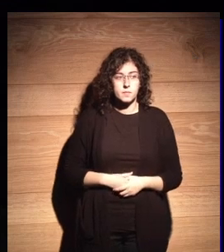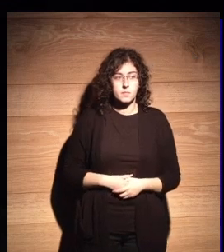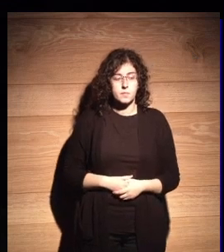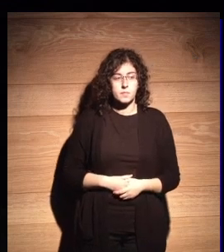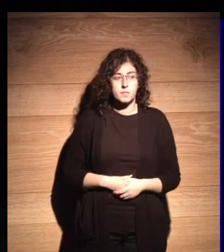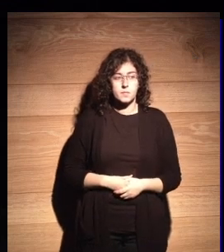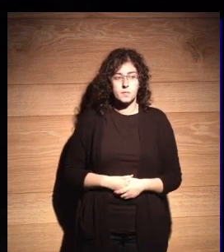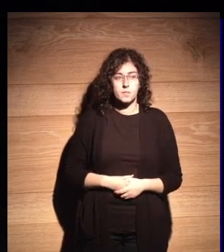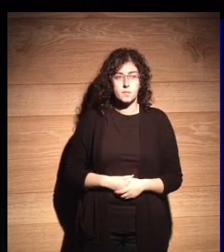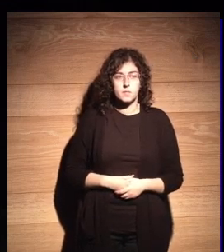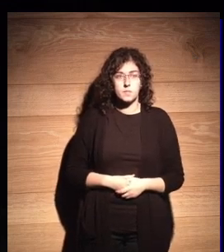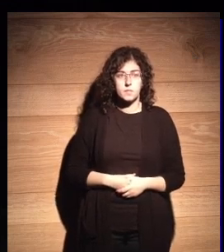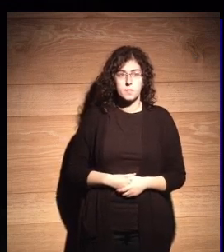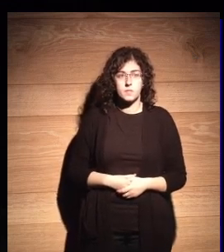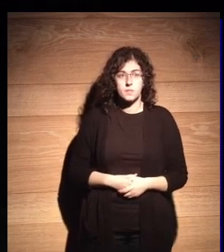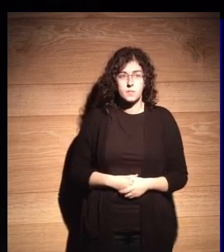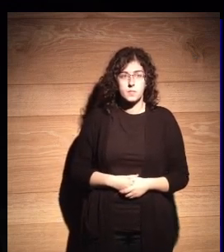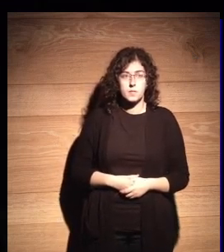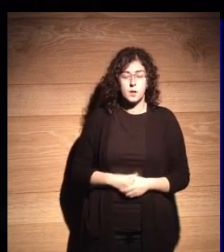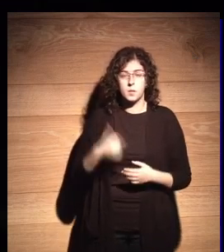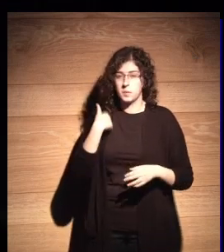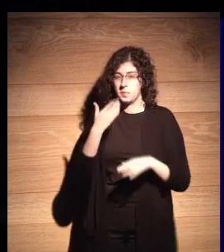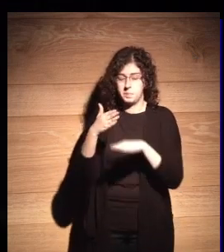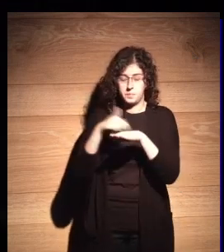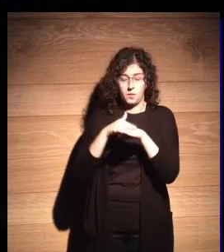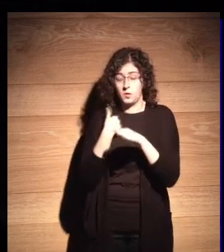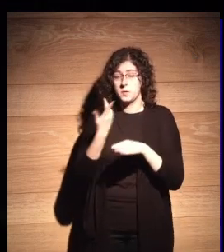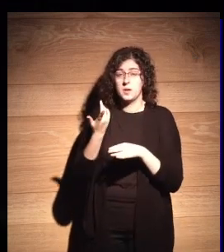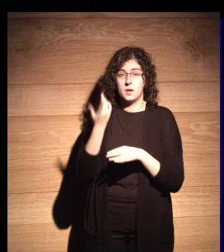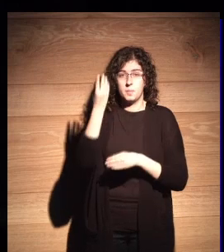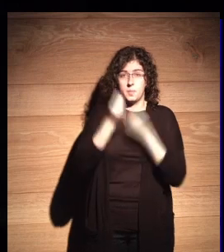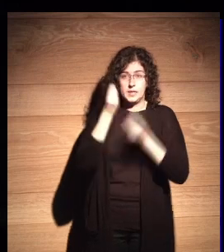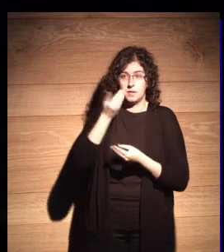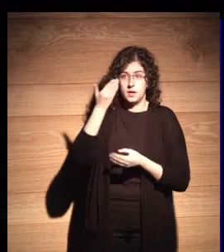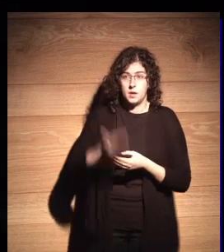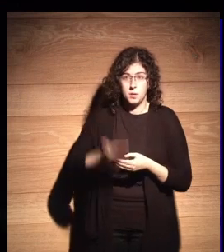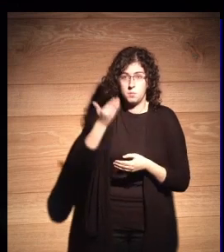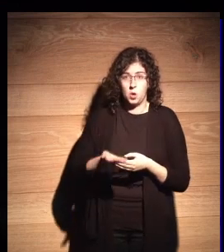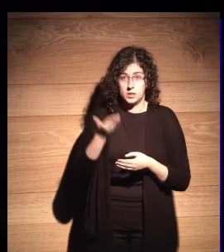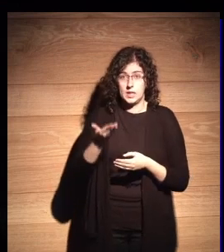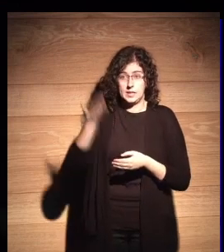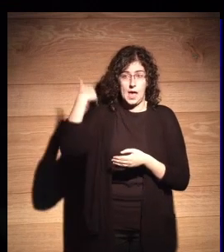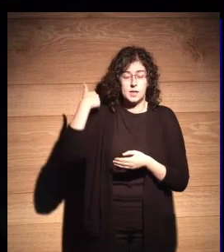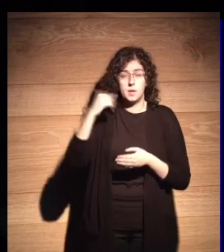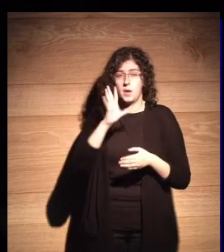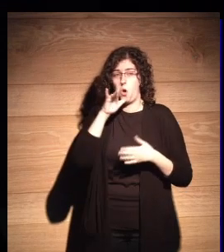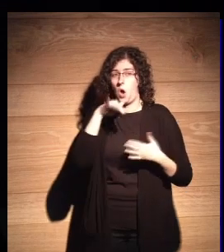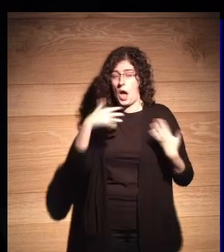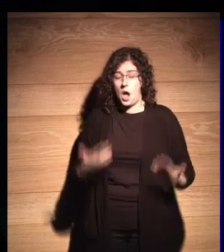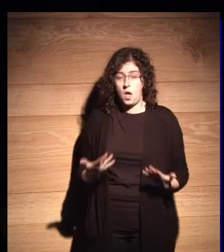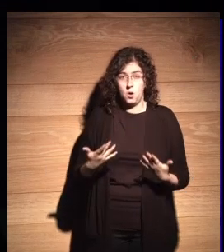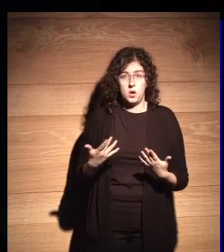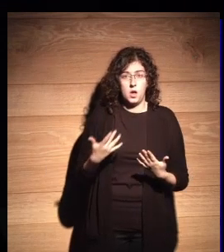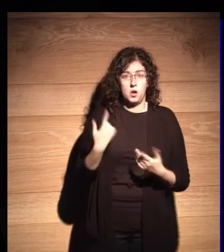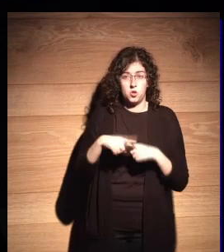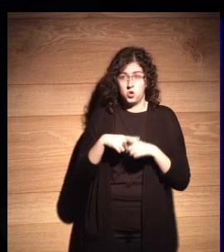I thought it was important at the time, but I kind of now want to do something else. And so I've moved